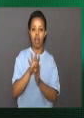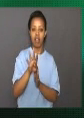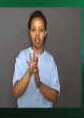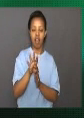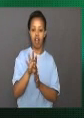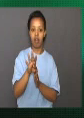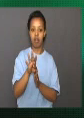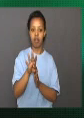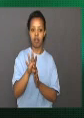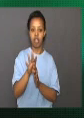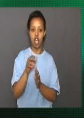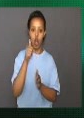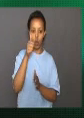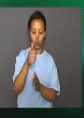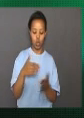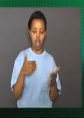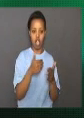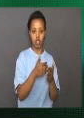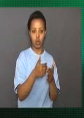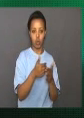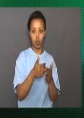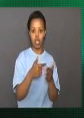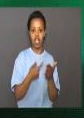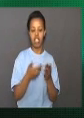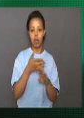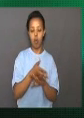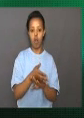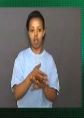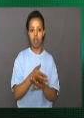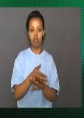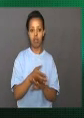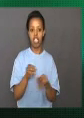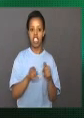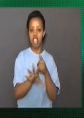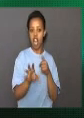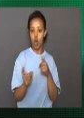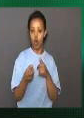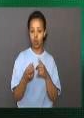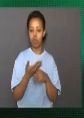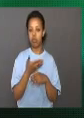hole punctured by contraction of the tail sheath.